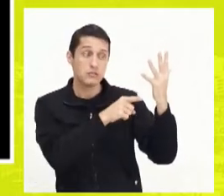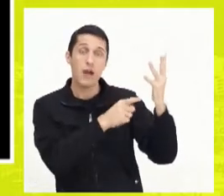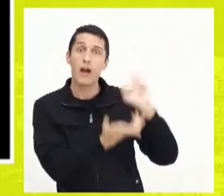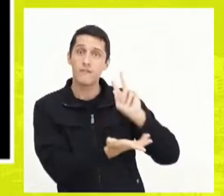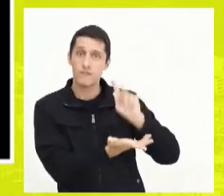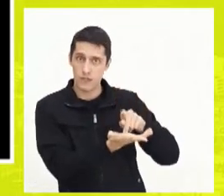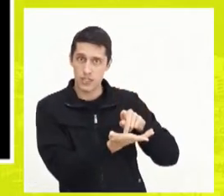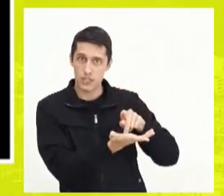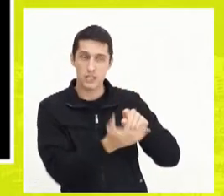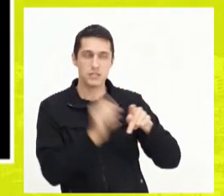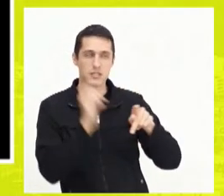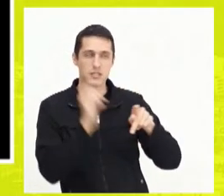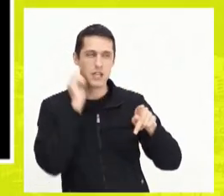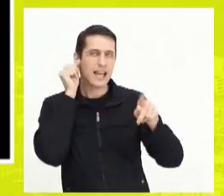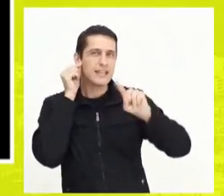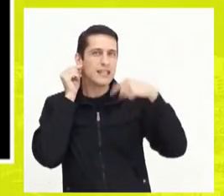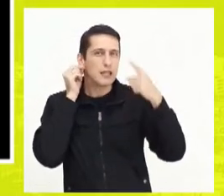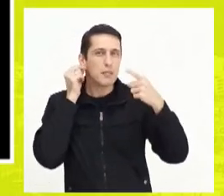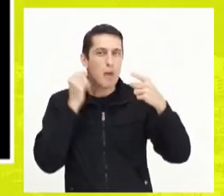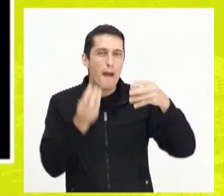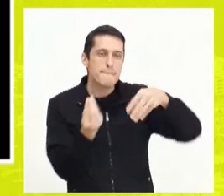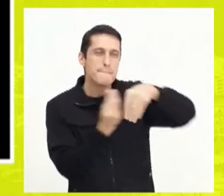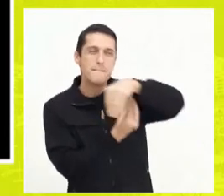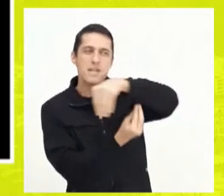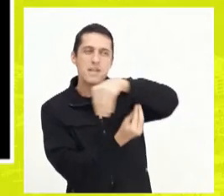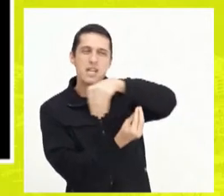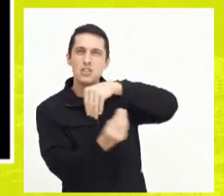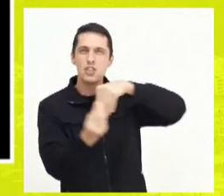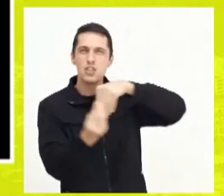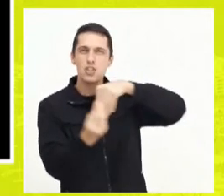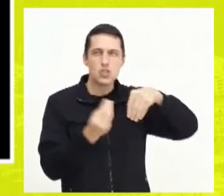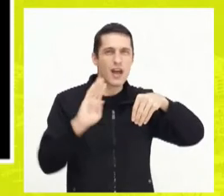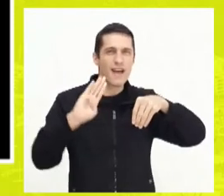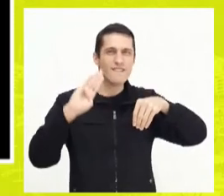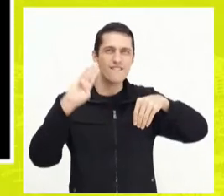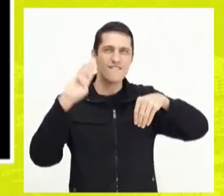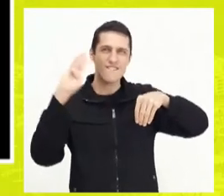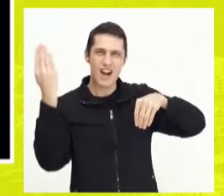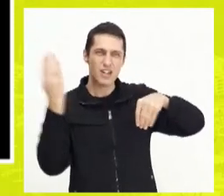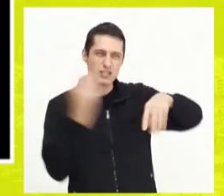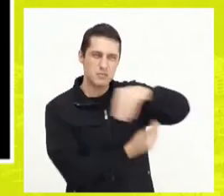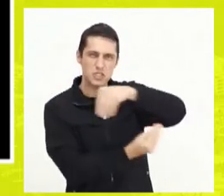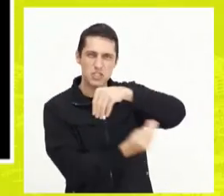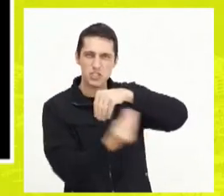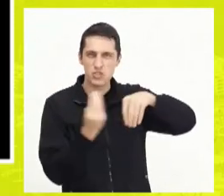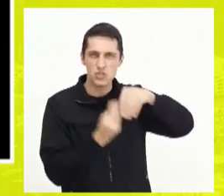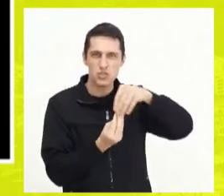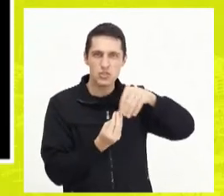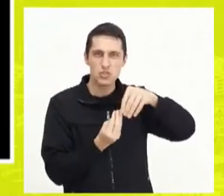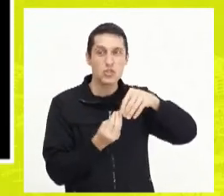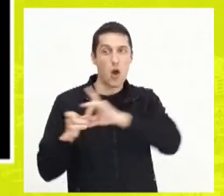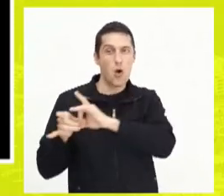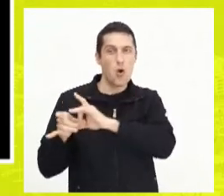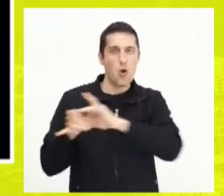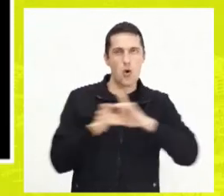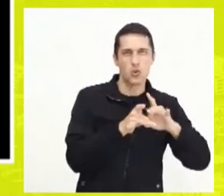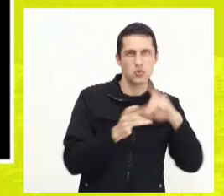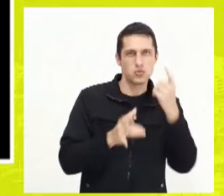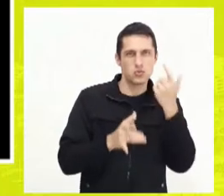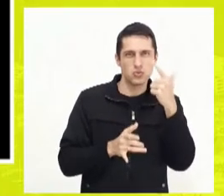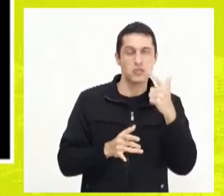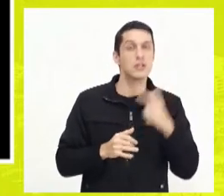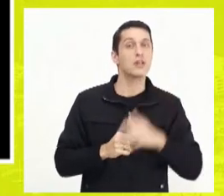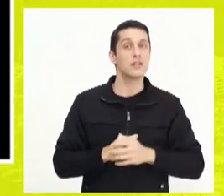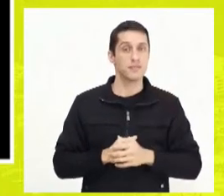fact so there is a fact but then right after that there is something completely fraudulent and there is something